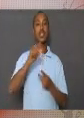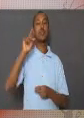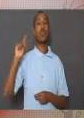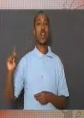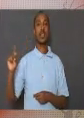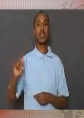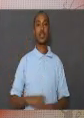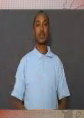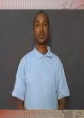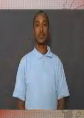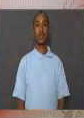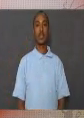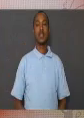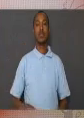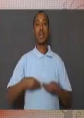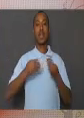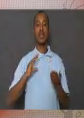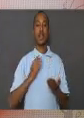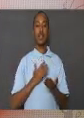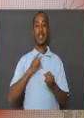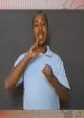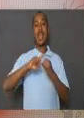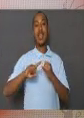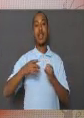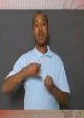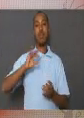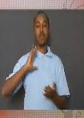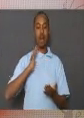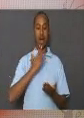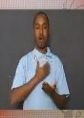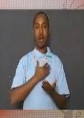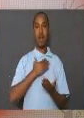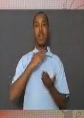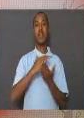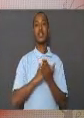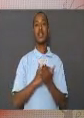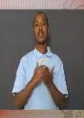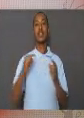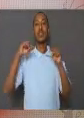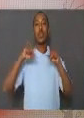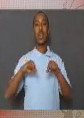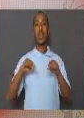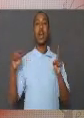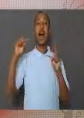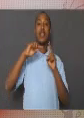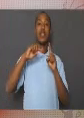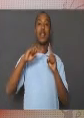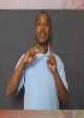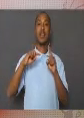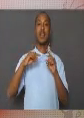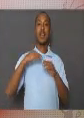be considered when choosing these products. This brings us to the end of our lesson for